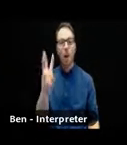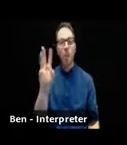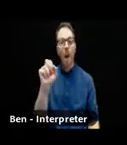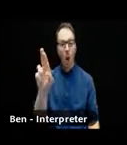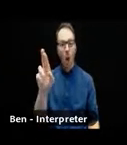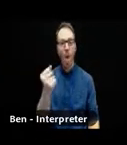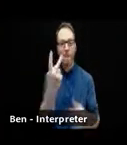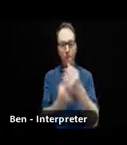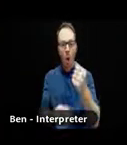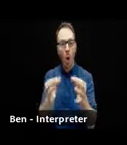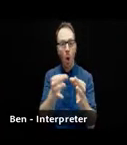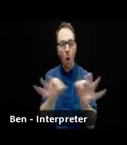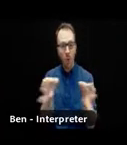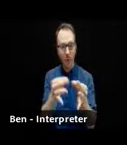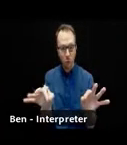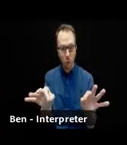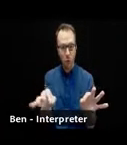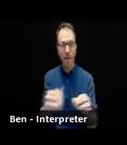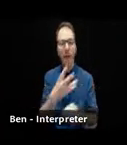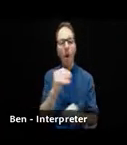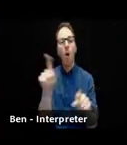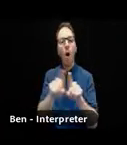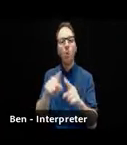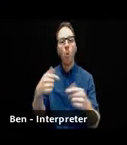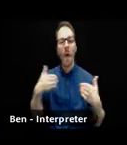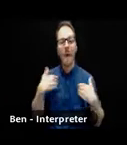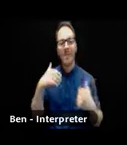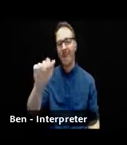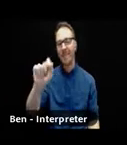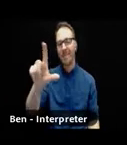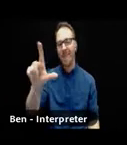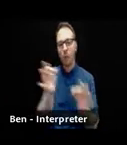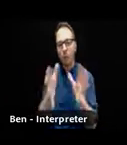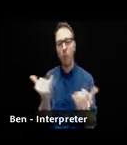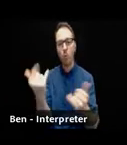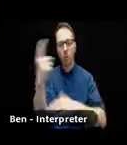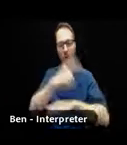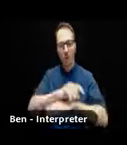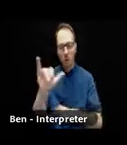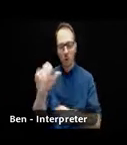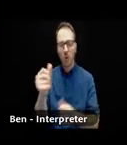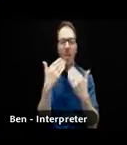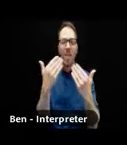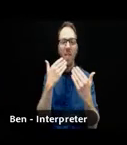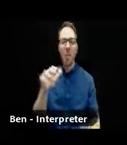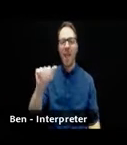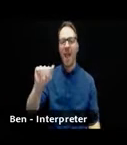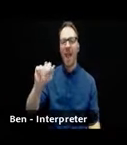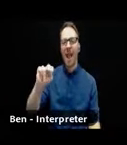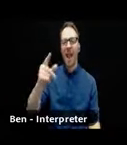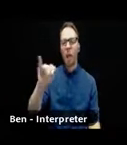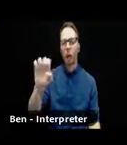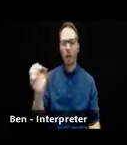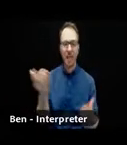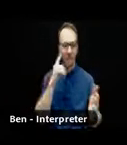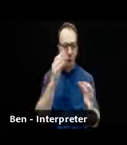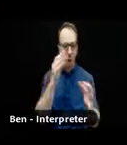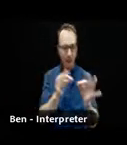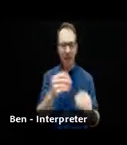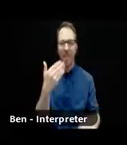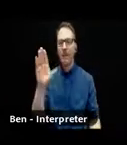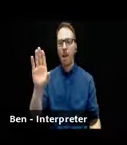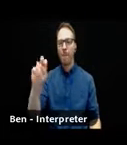both closed captioned and we have an ASL interpreter today. So thank you, Angie, who's doing the captioning, and Ben,